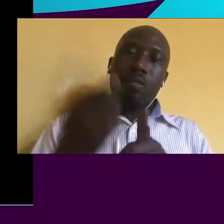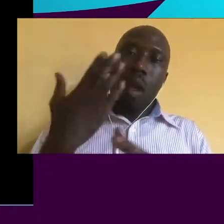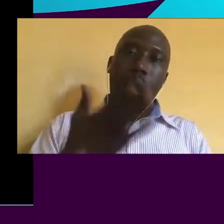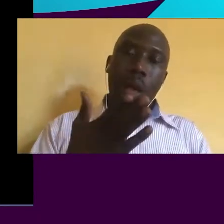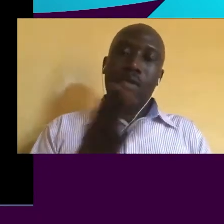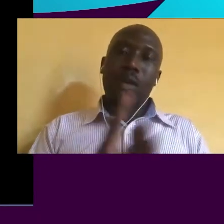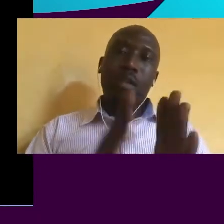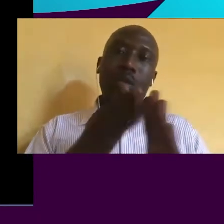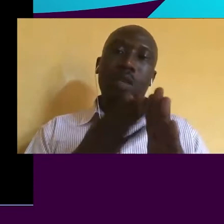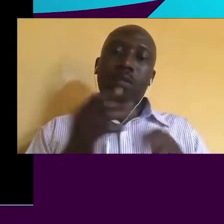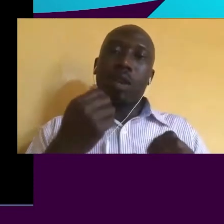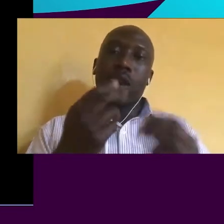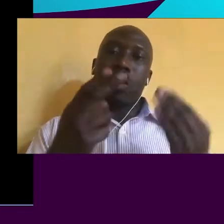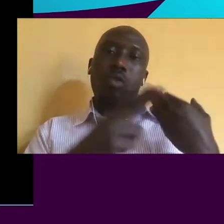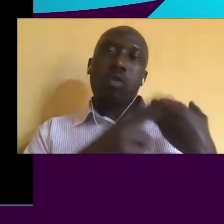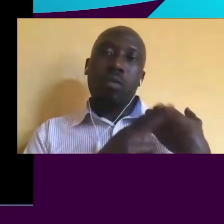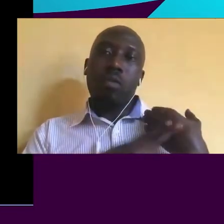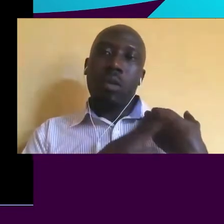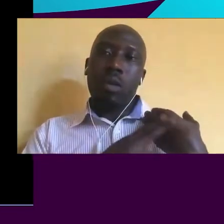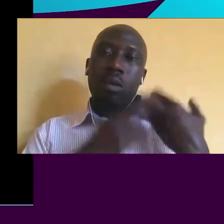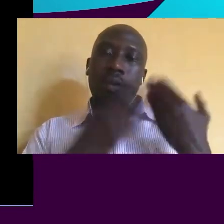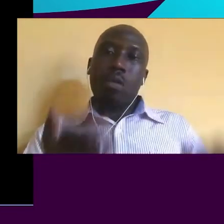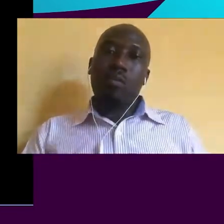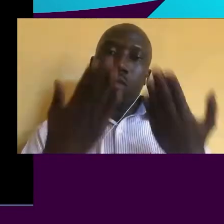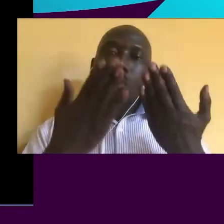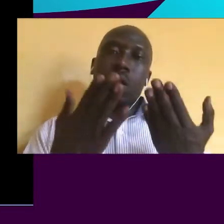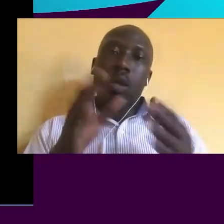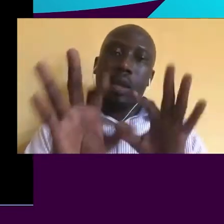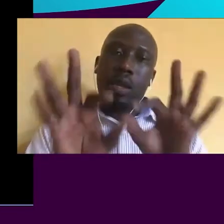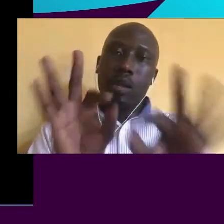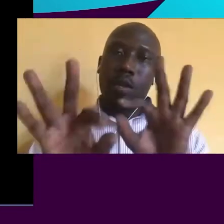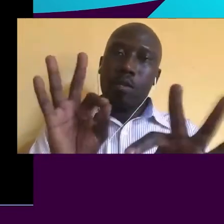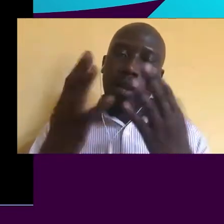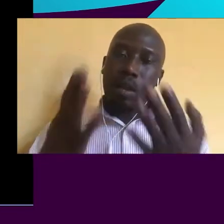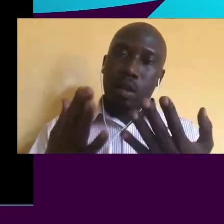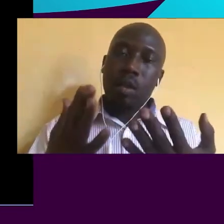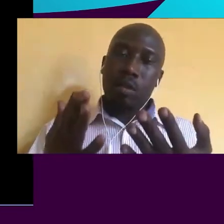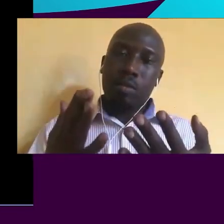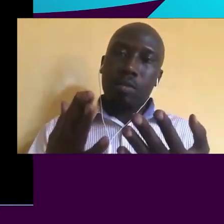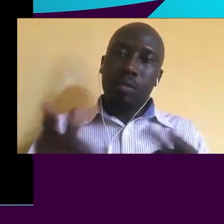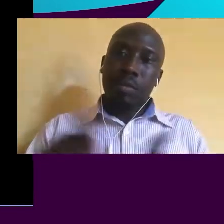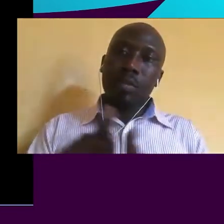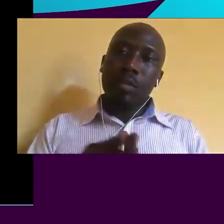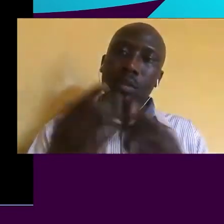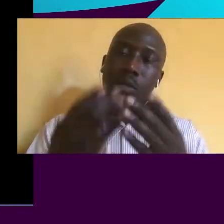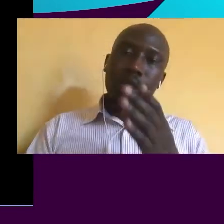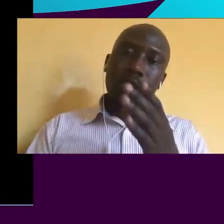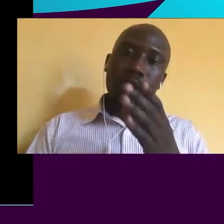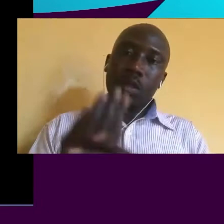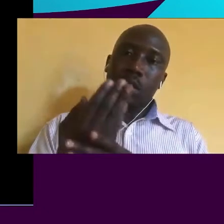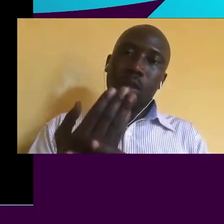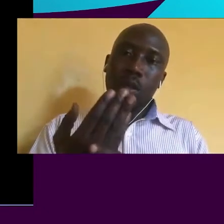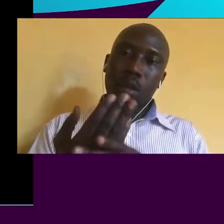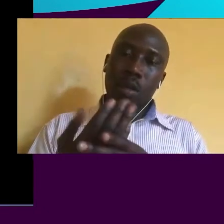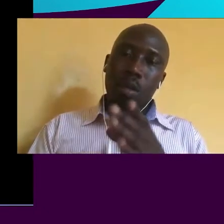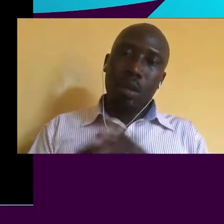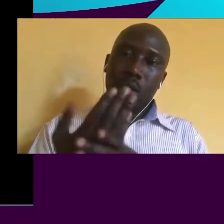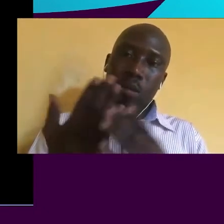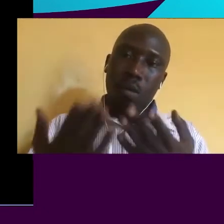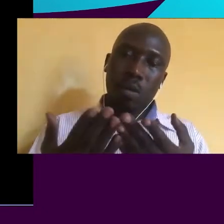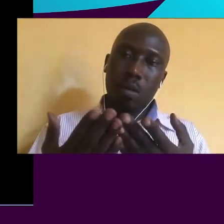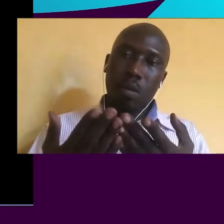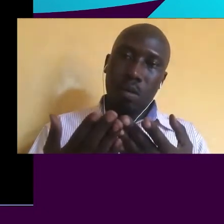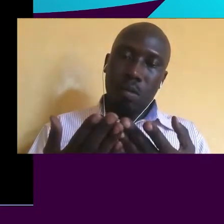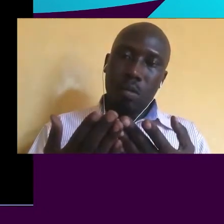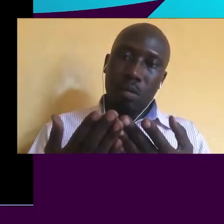function of promoting and identifying and generating policies that have been set to ensure